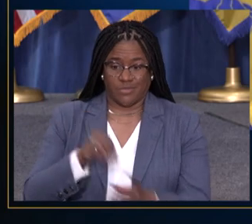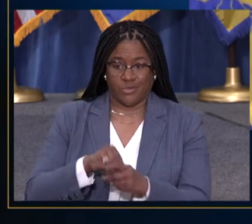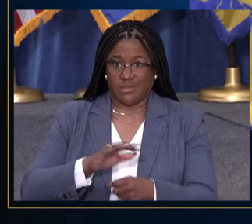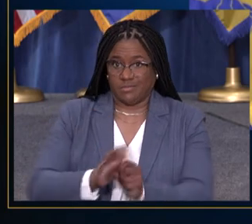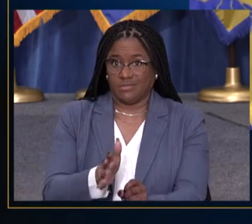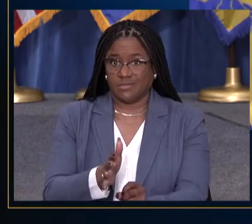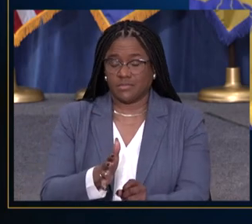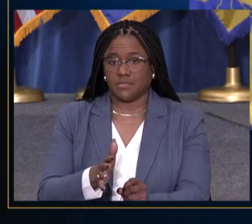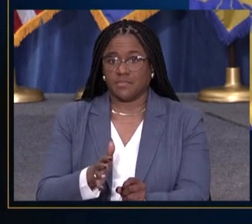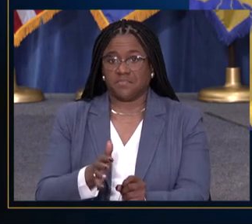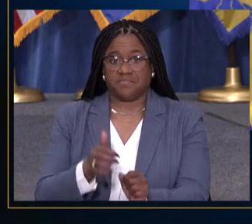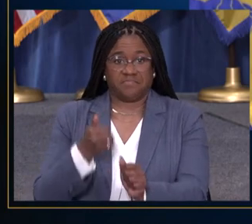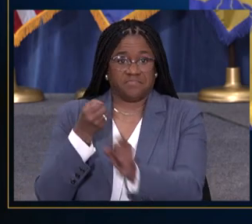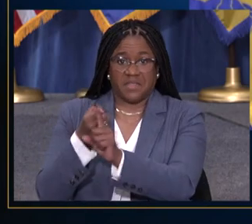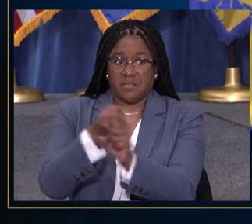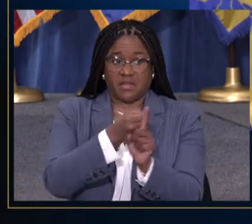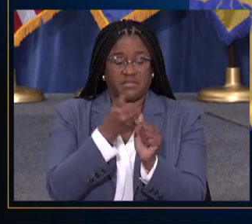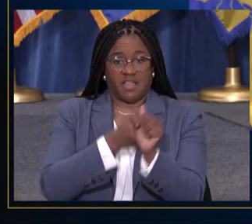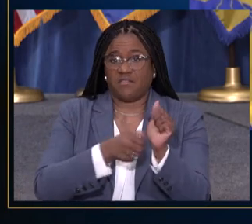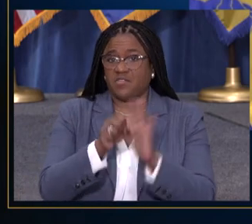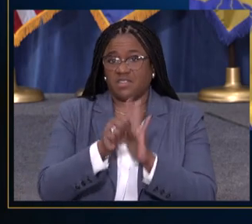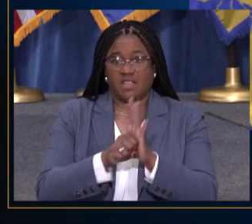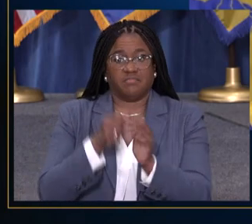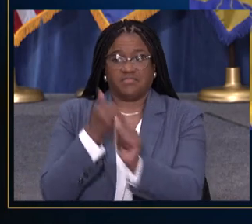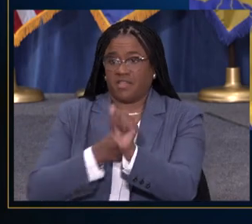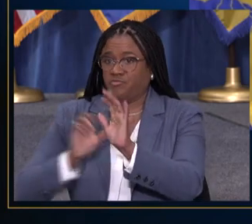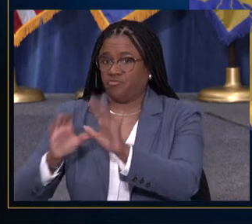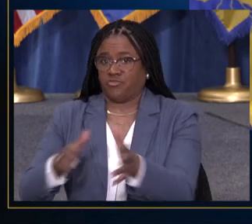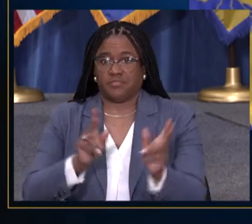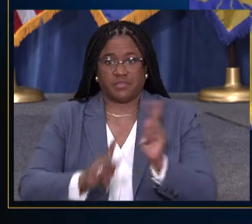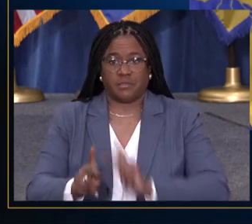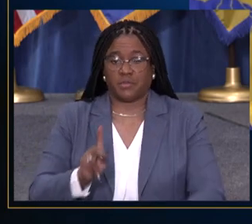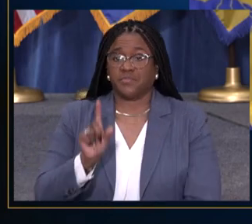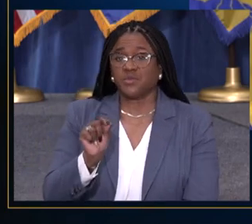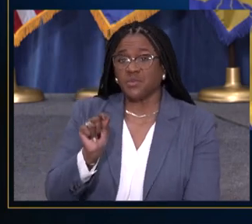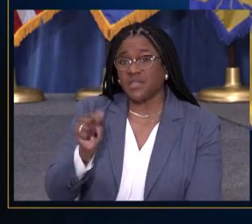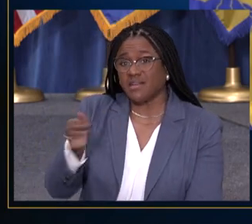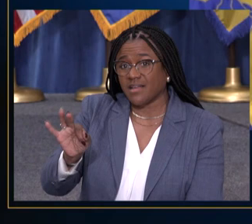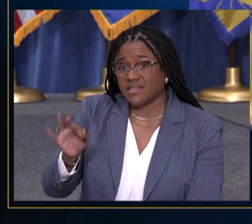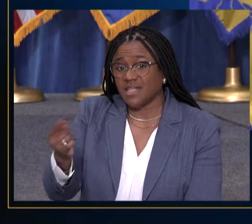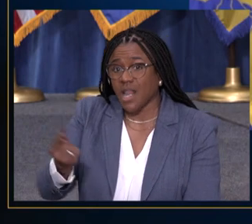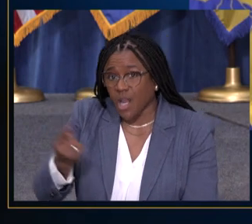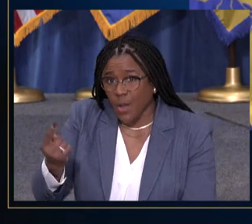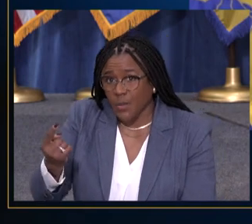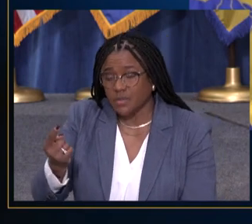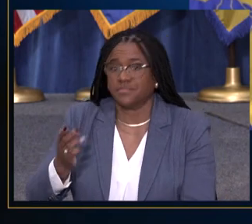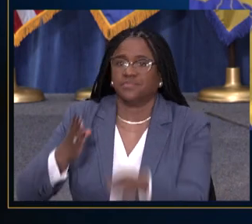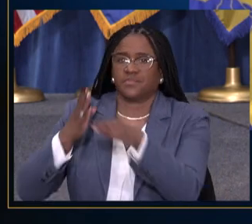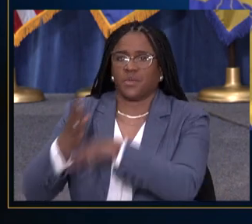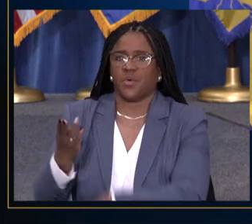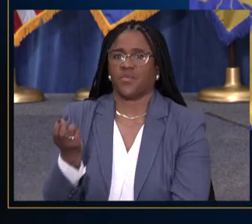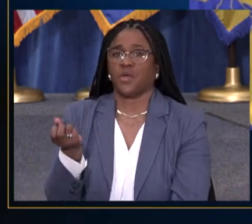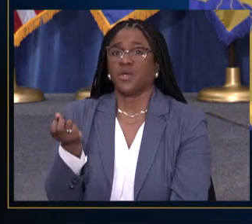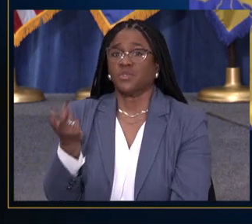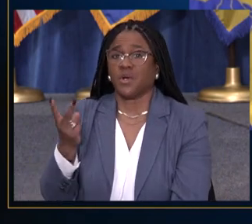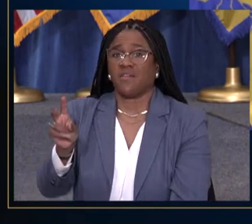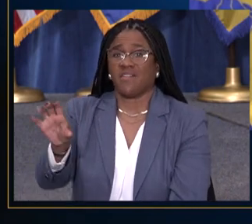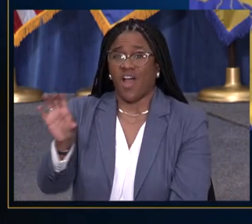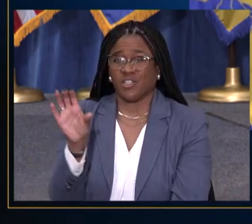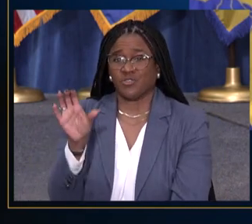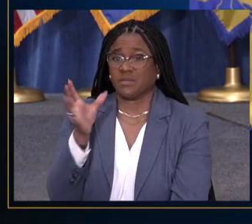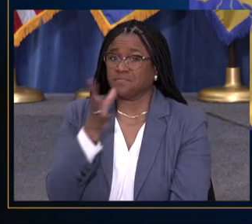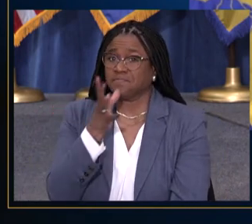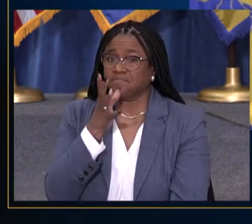affected every state and every demographic. In 2019 alone, there were over 1,200